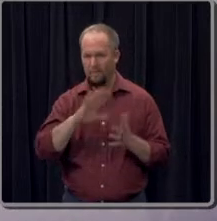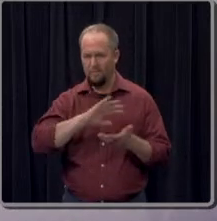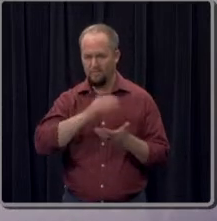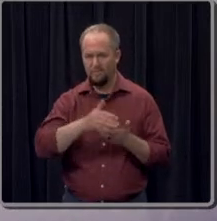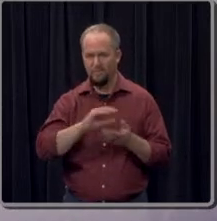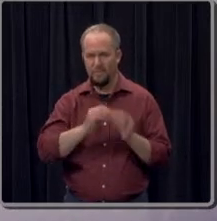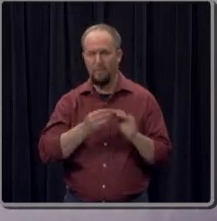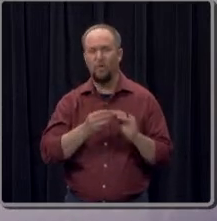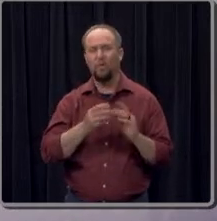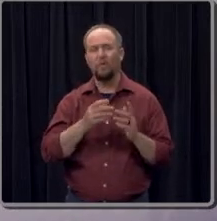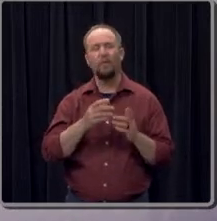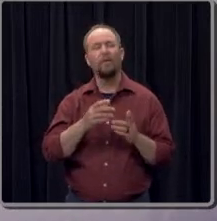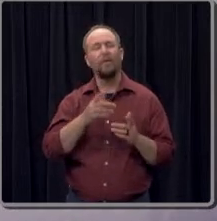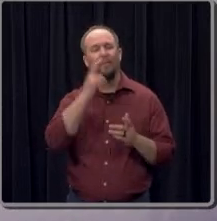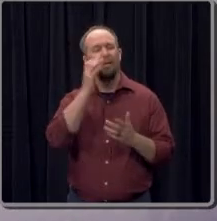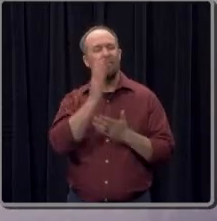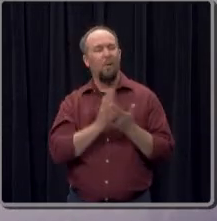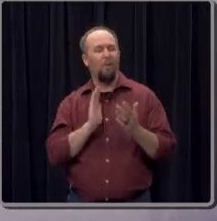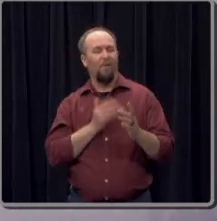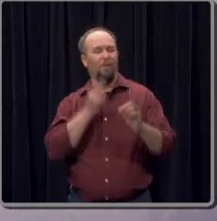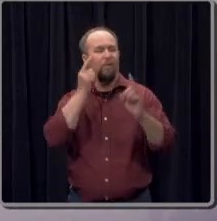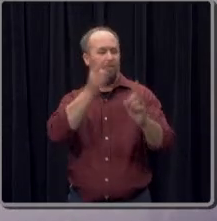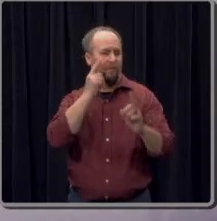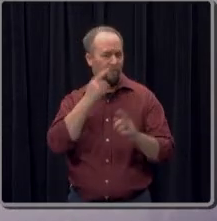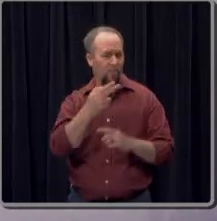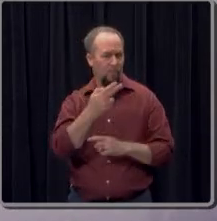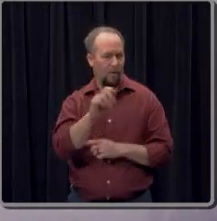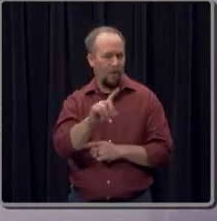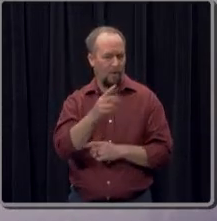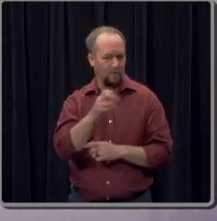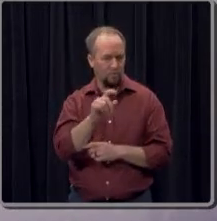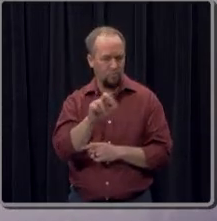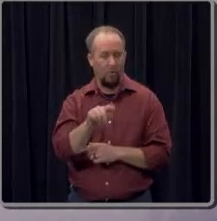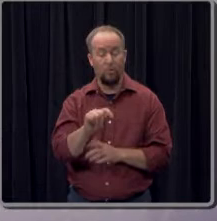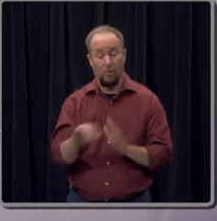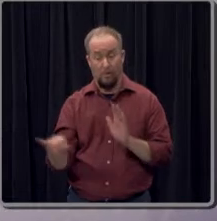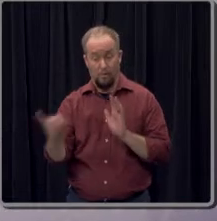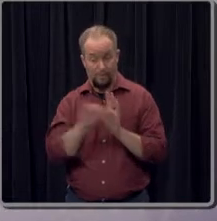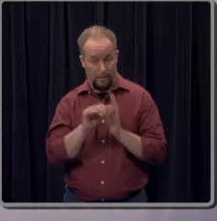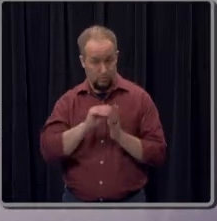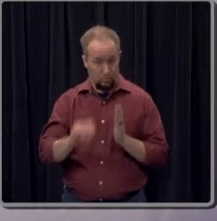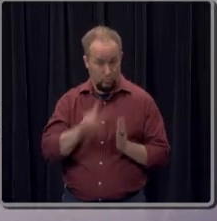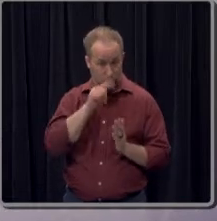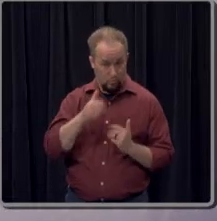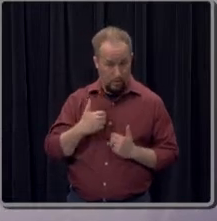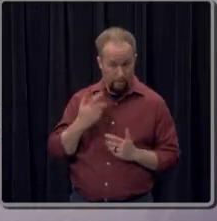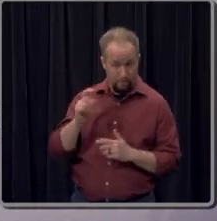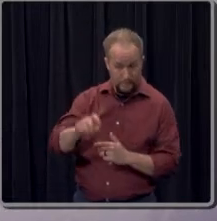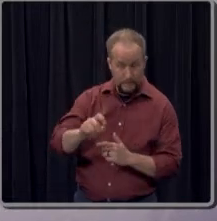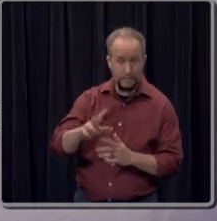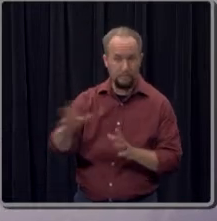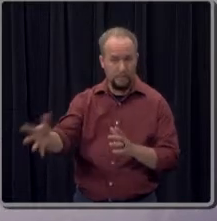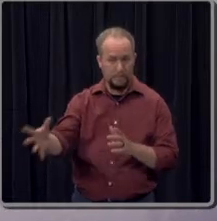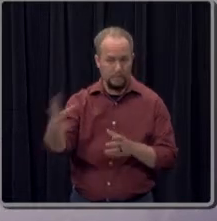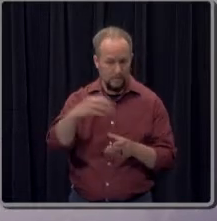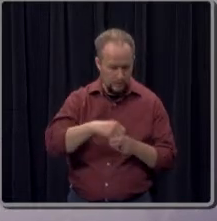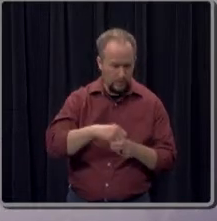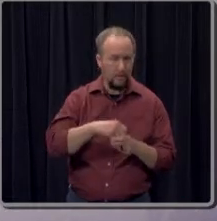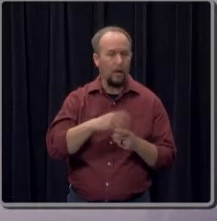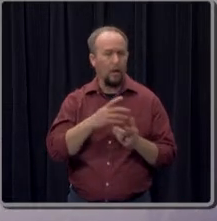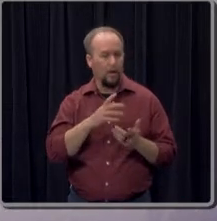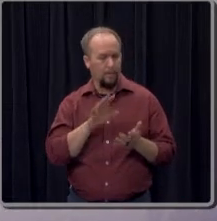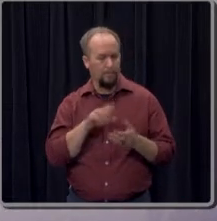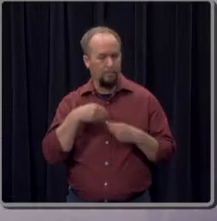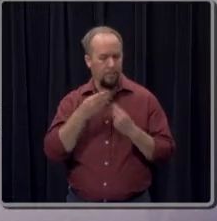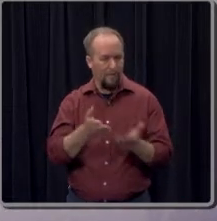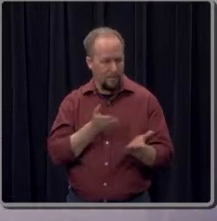that's part of our mission for Head Start is to identify students that have needs and to get them hooked up with services that Kim was